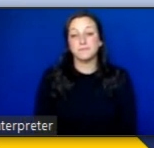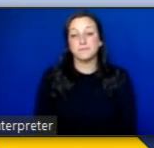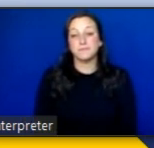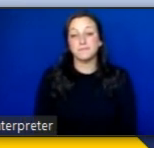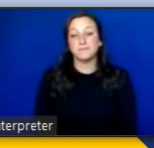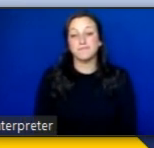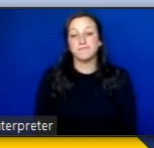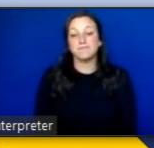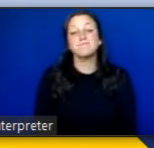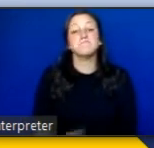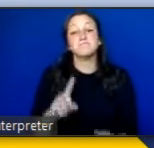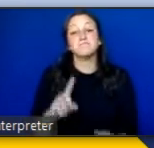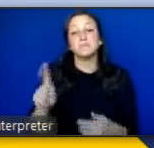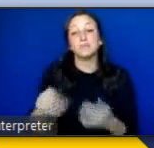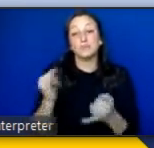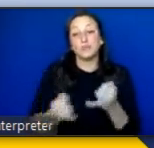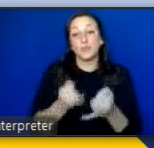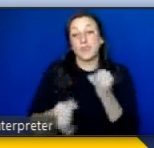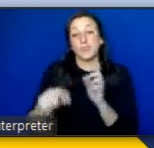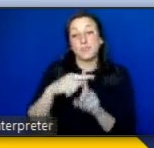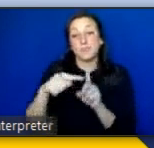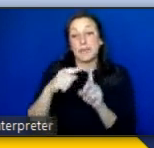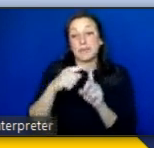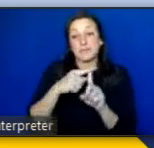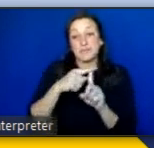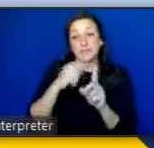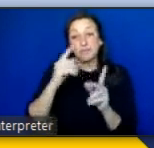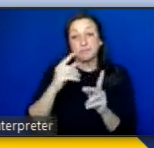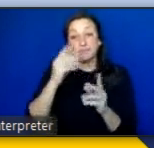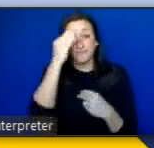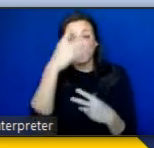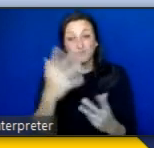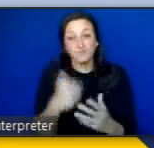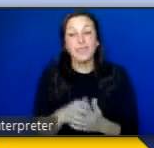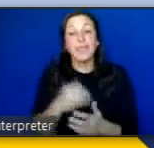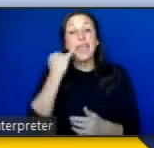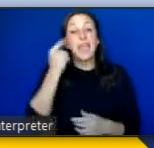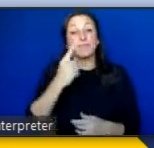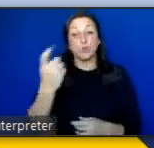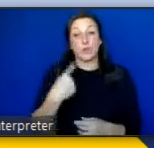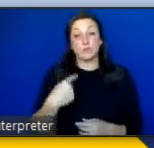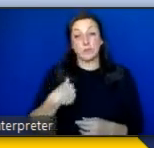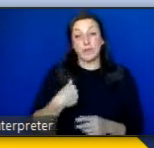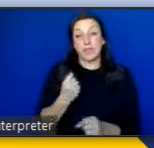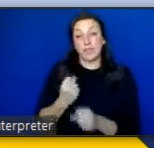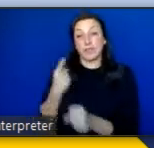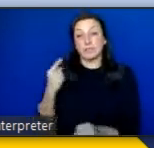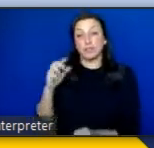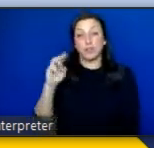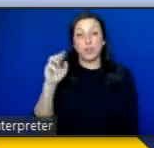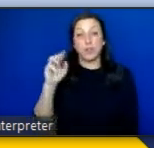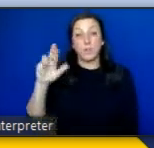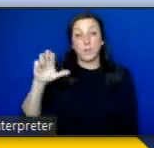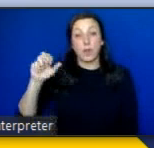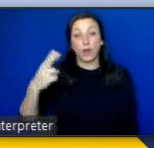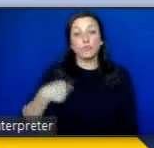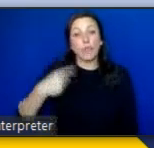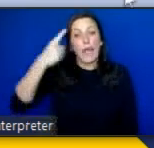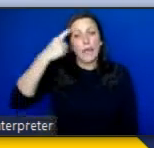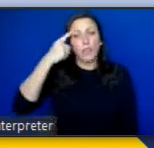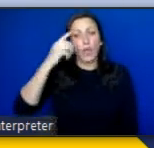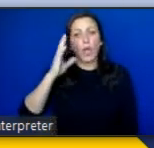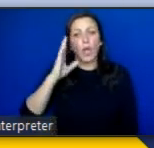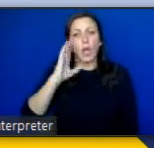Just to end on such a positive note, if you would have asked me last March if I thought that a vaccine could